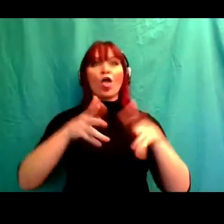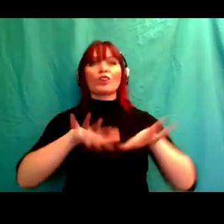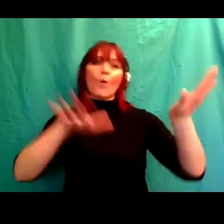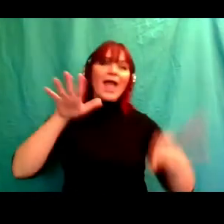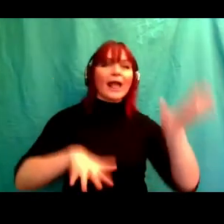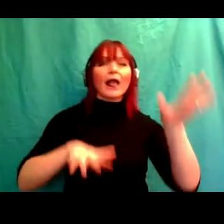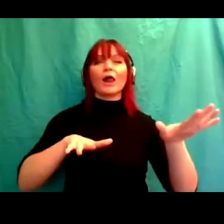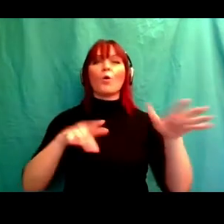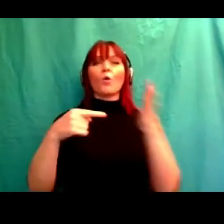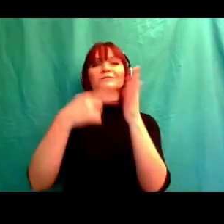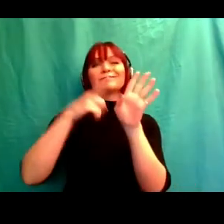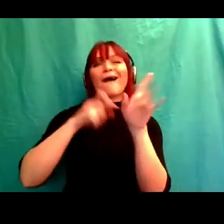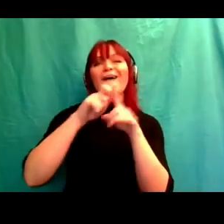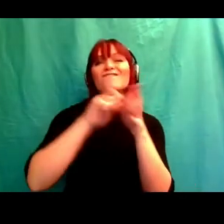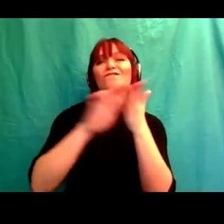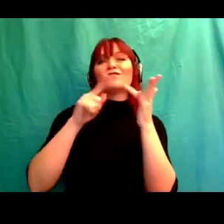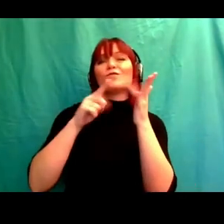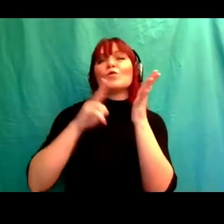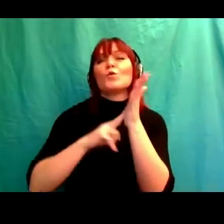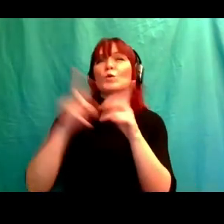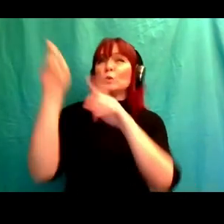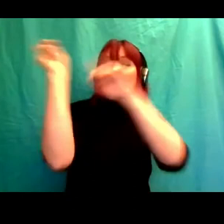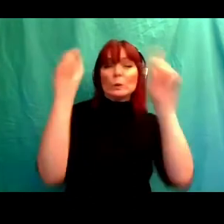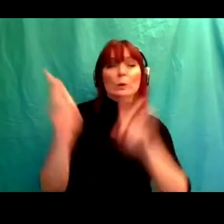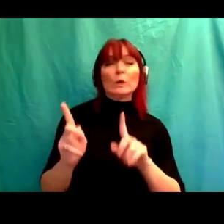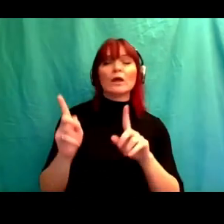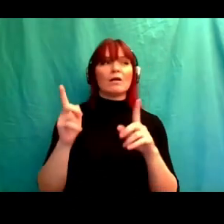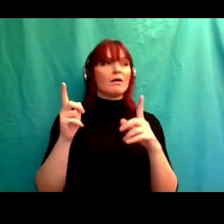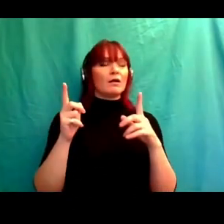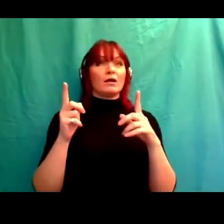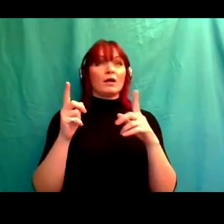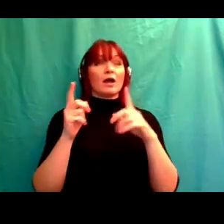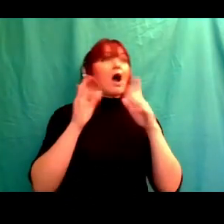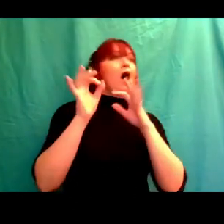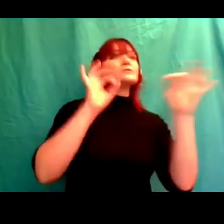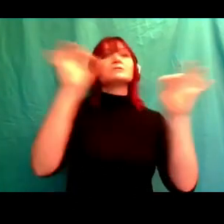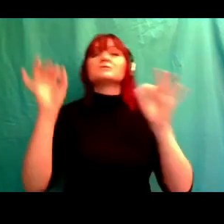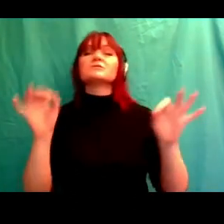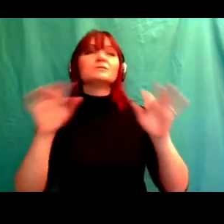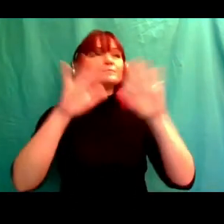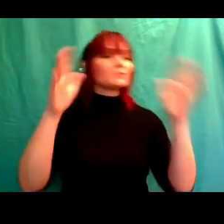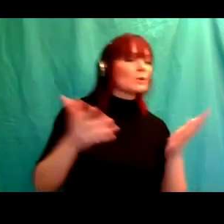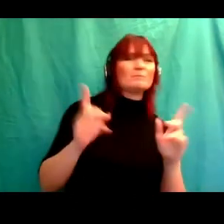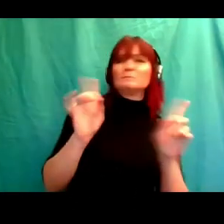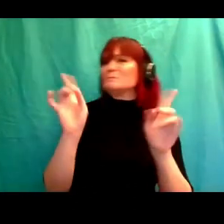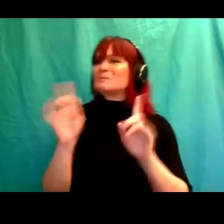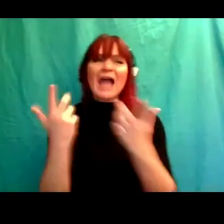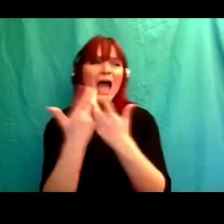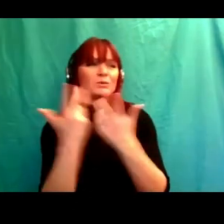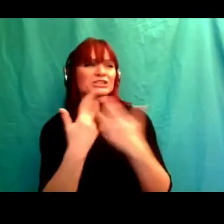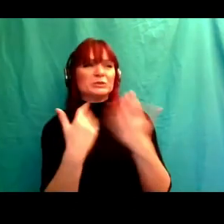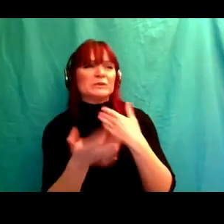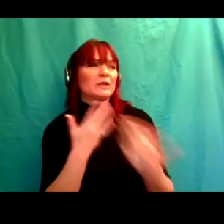typhoons, and you asked people the question of what's the one thing you wish you prioritized more, and they said it was the mental health and supportive